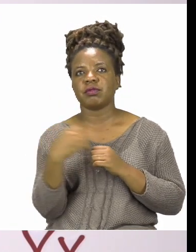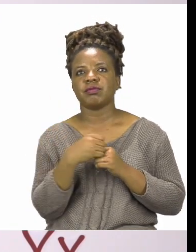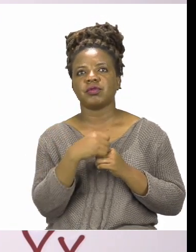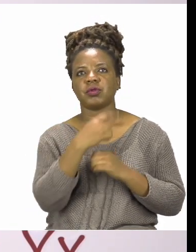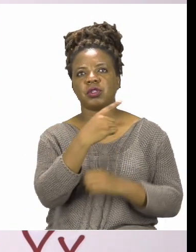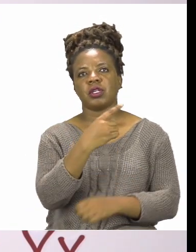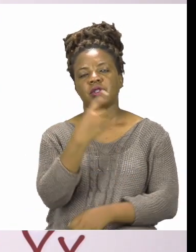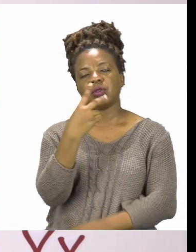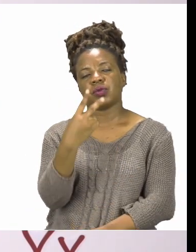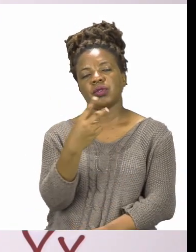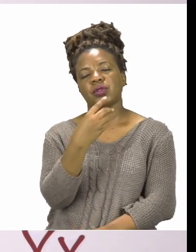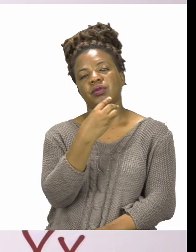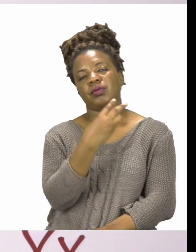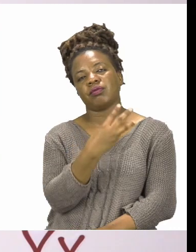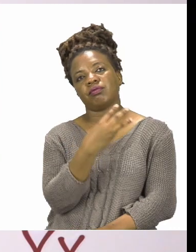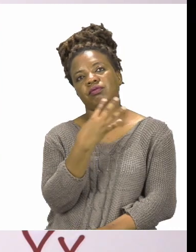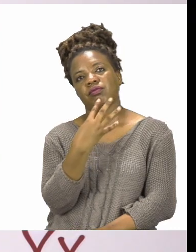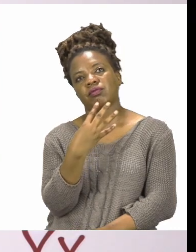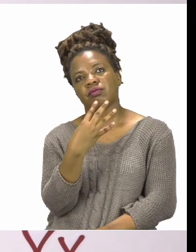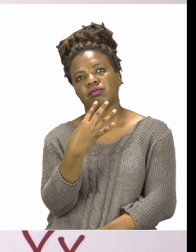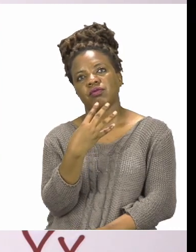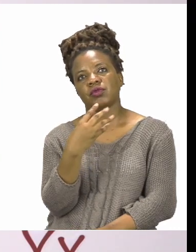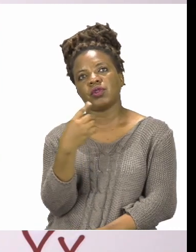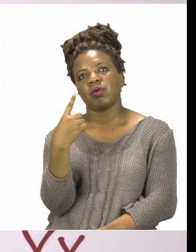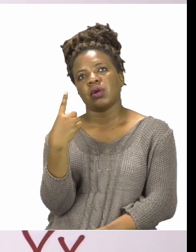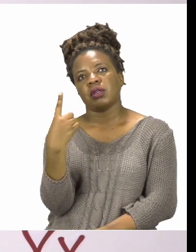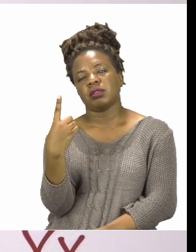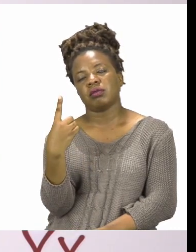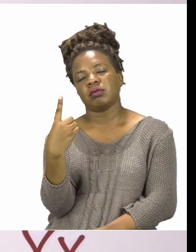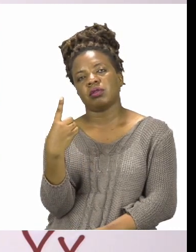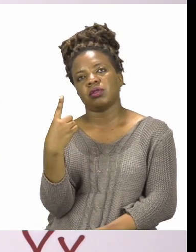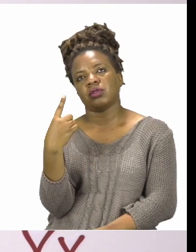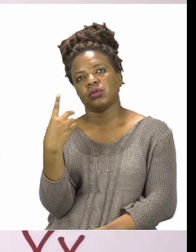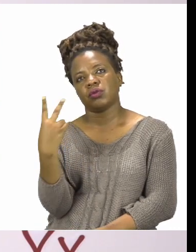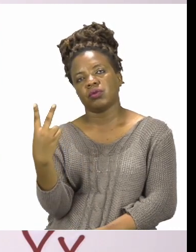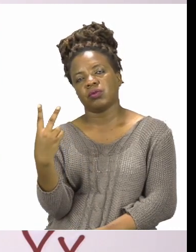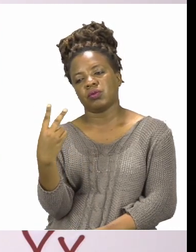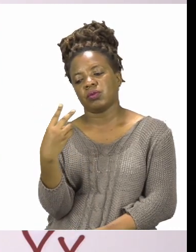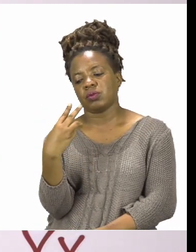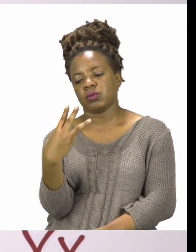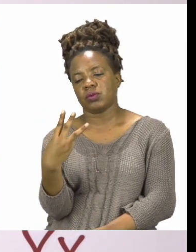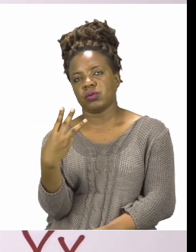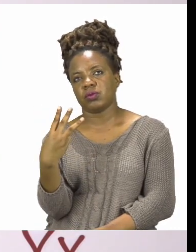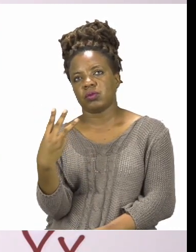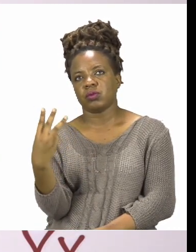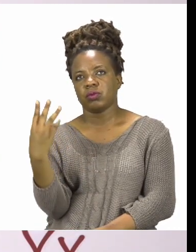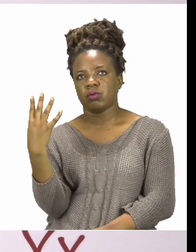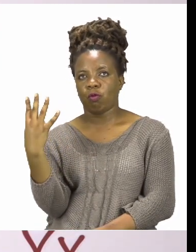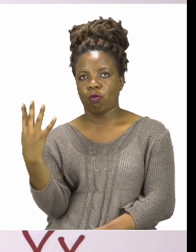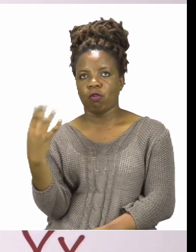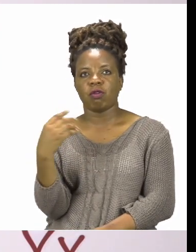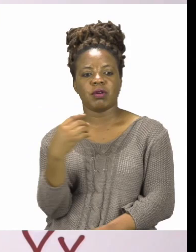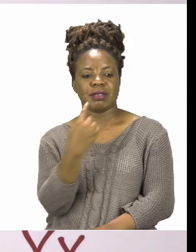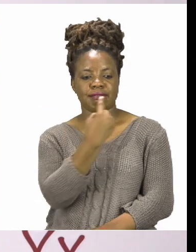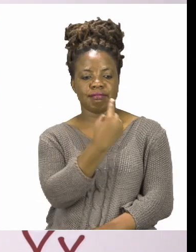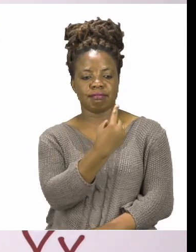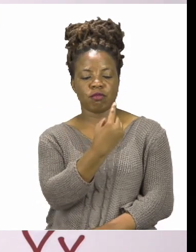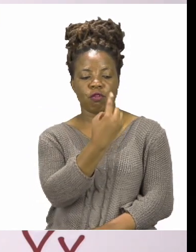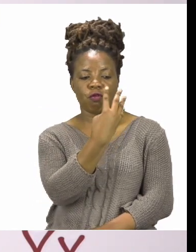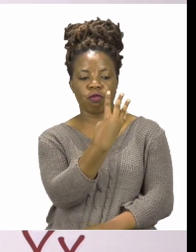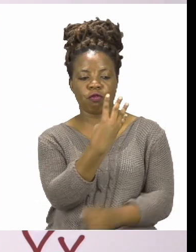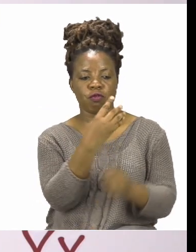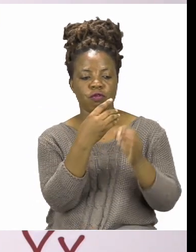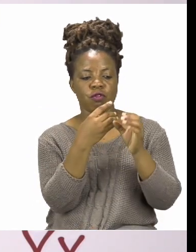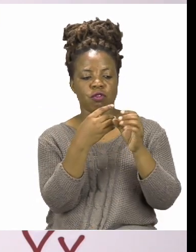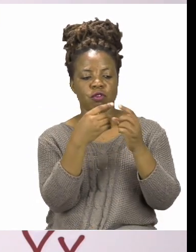2, 3, 4. 1, 2, 3, 4. So we have